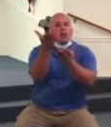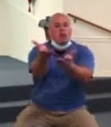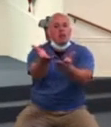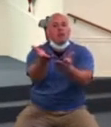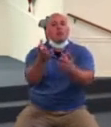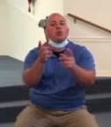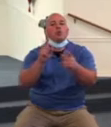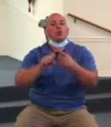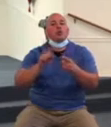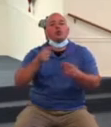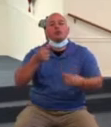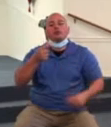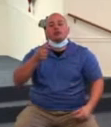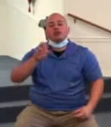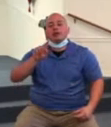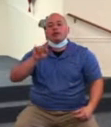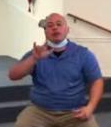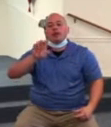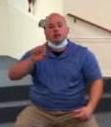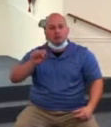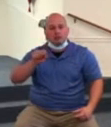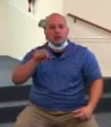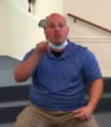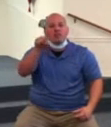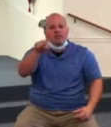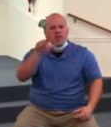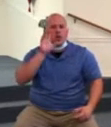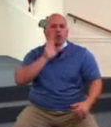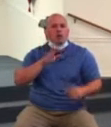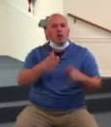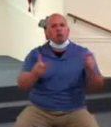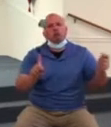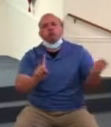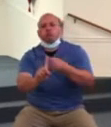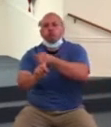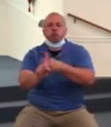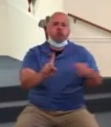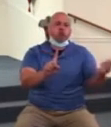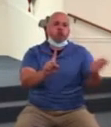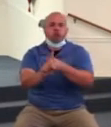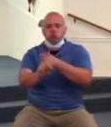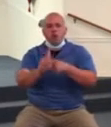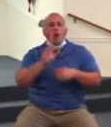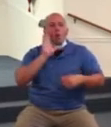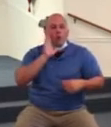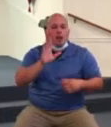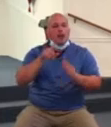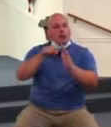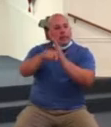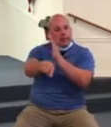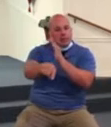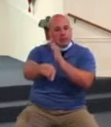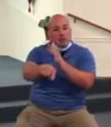him. They will flog him and kill him. On the third day, he will rise again."